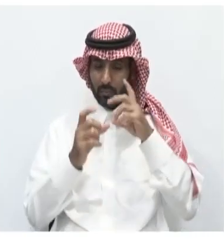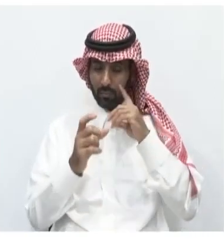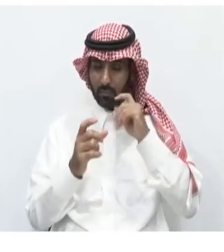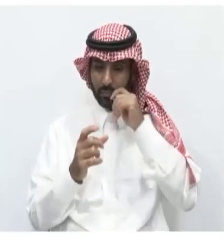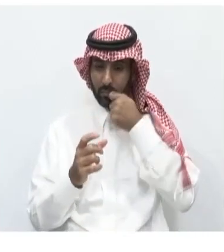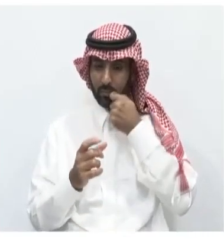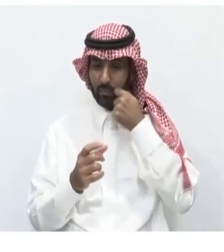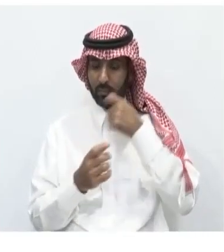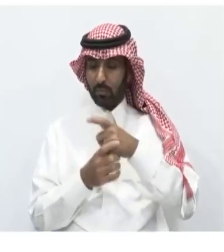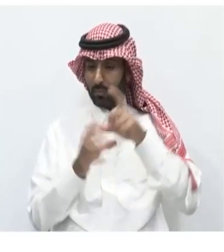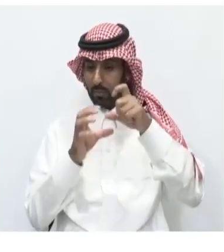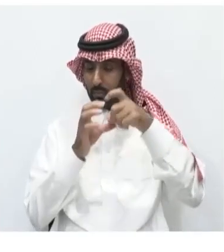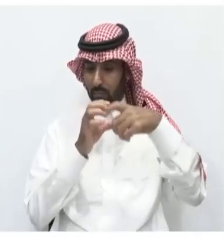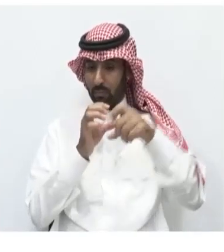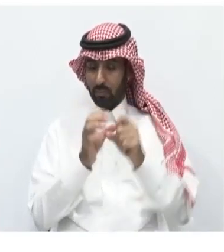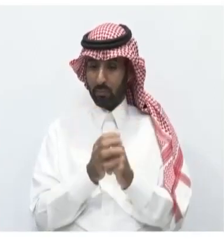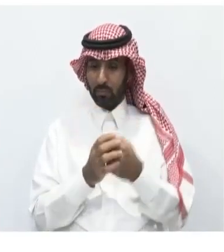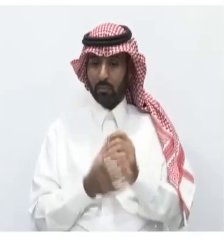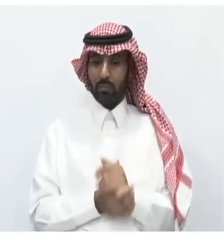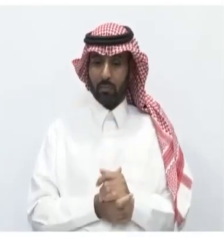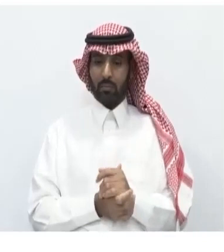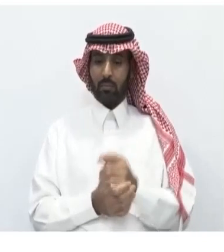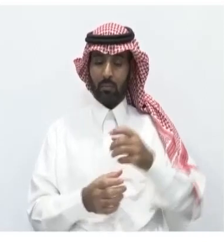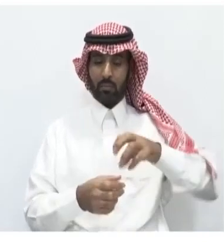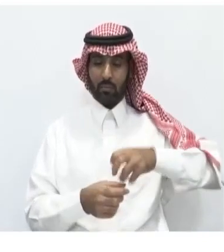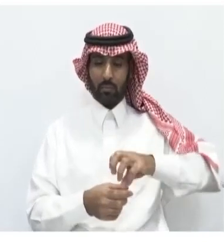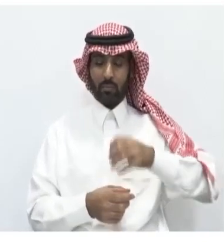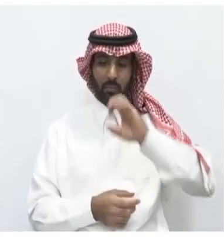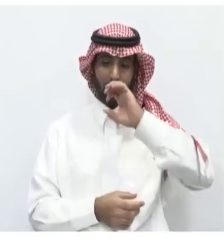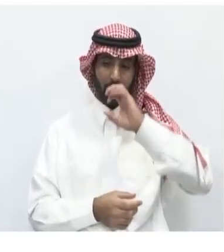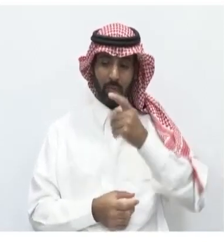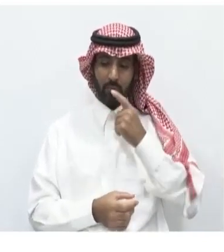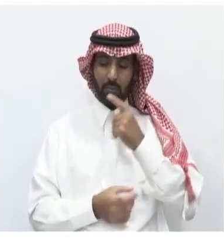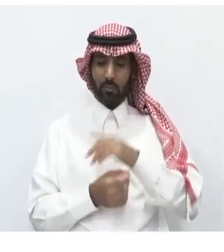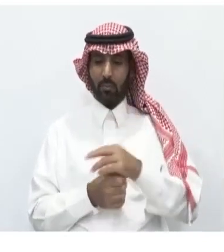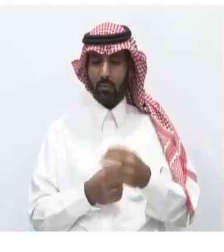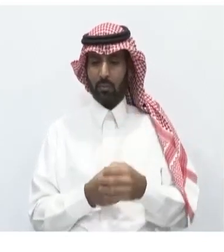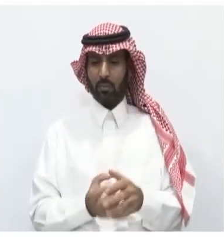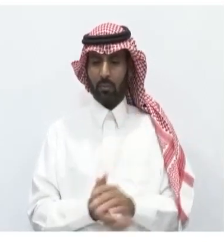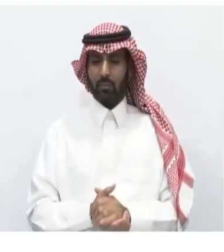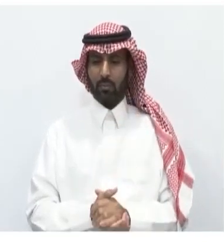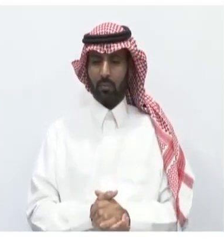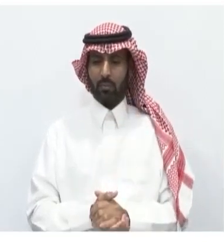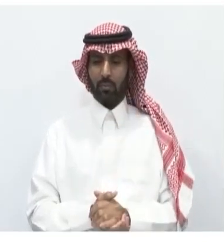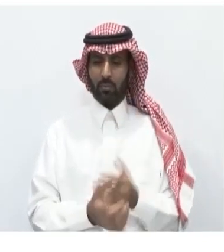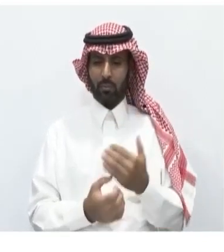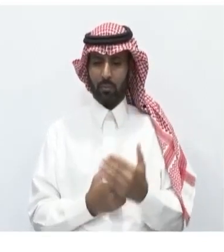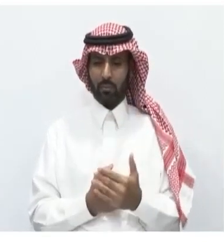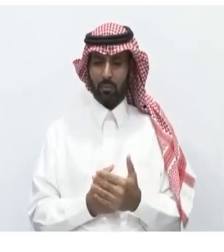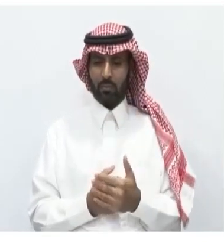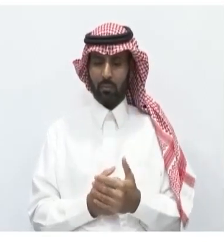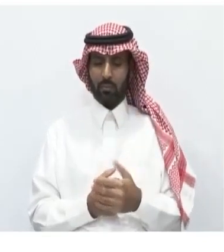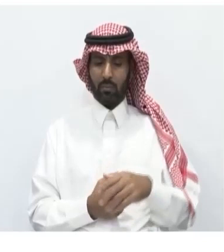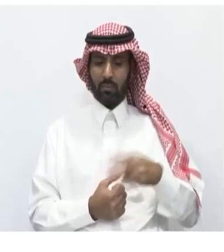man is taking his camera with him and a container for water, some herbs, etc. And the second